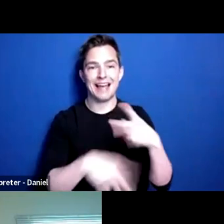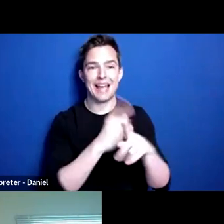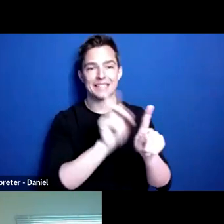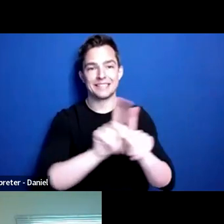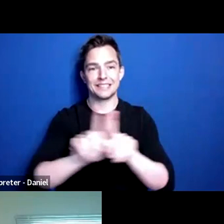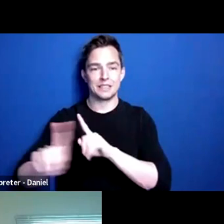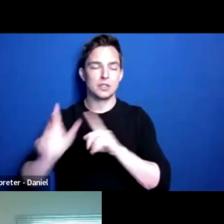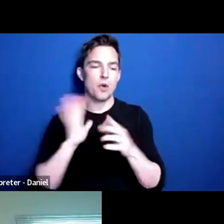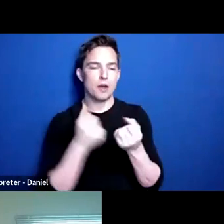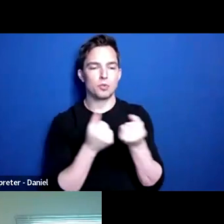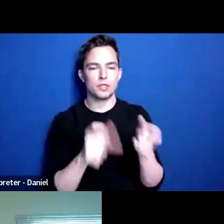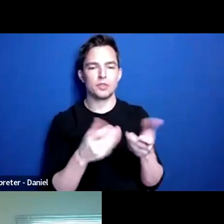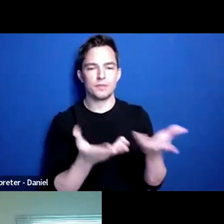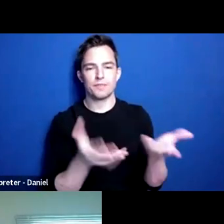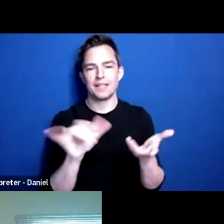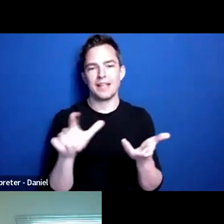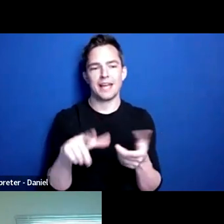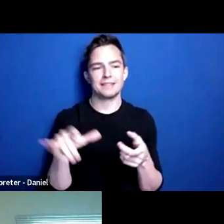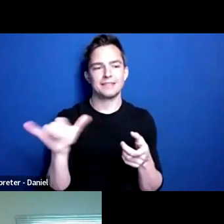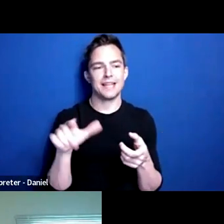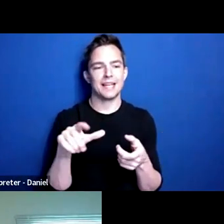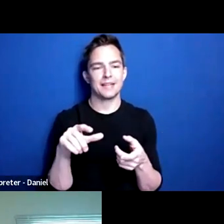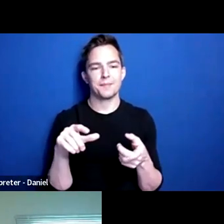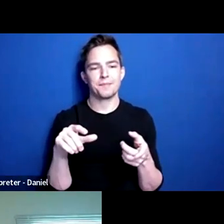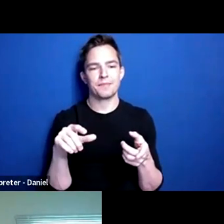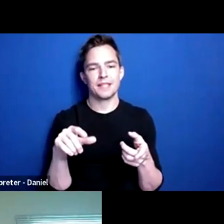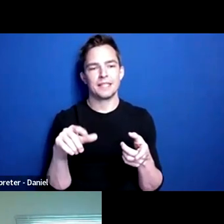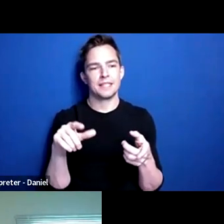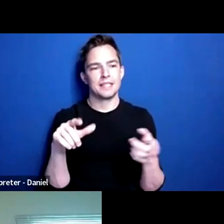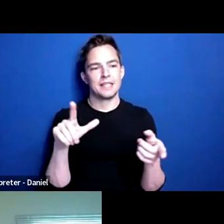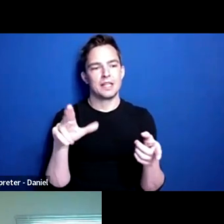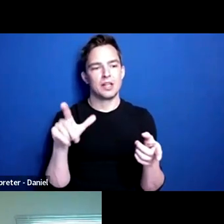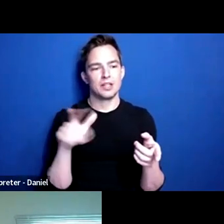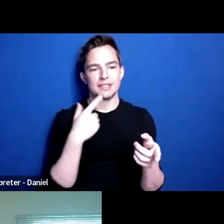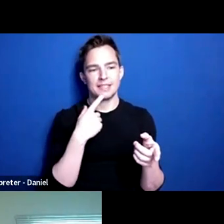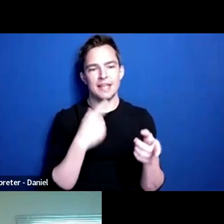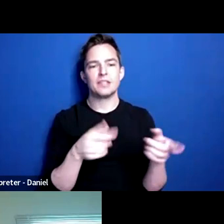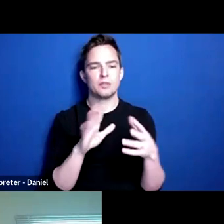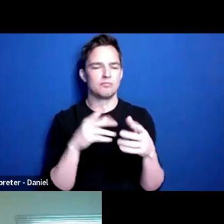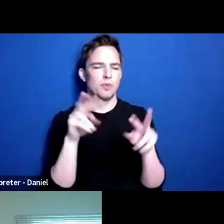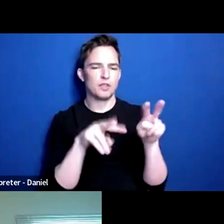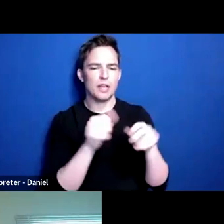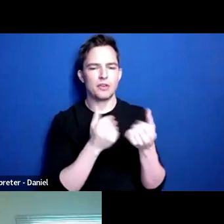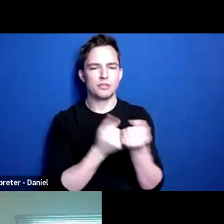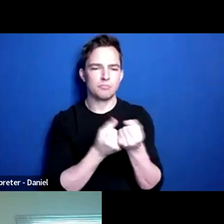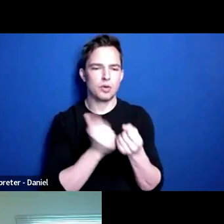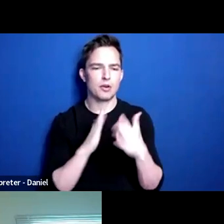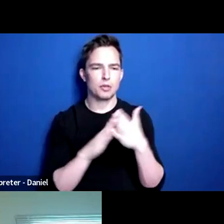look, as Lil said, we have to be very innovative and quick on our feet to think of how we can better support our community members without,